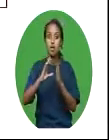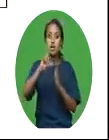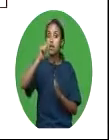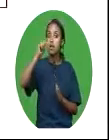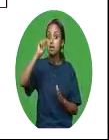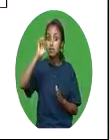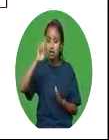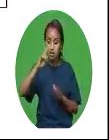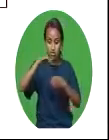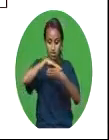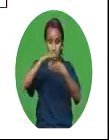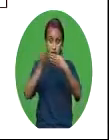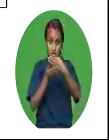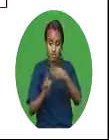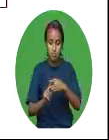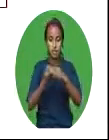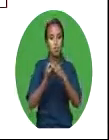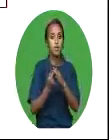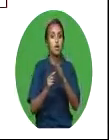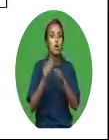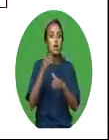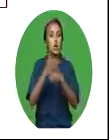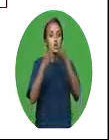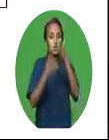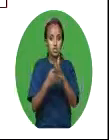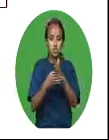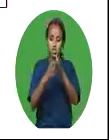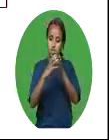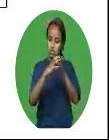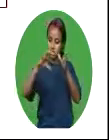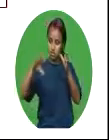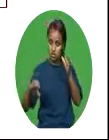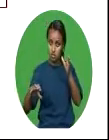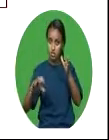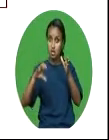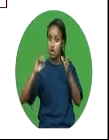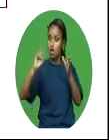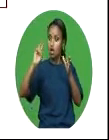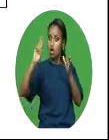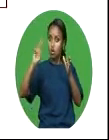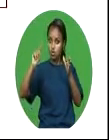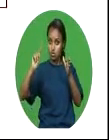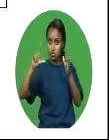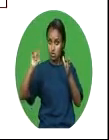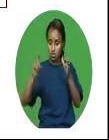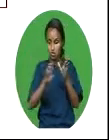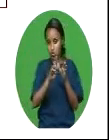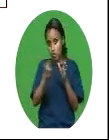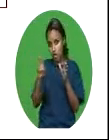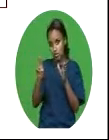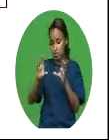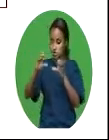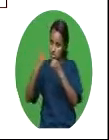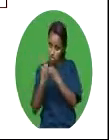edges begins by constructing a stretch-out line that's parallel to a right section of the object and